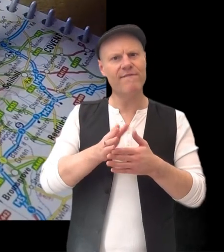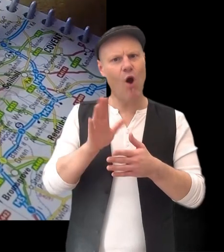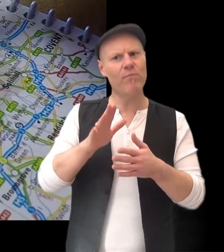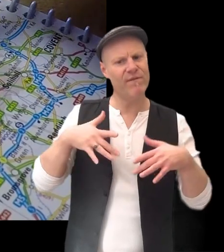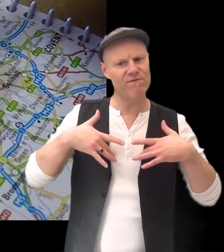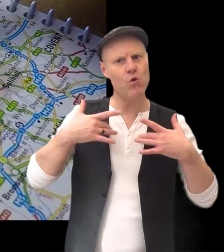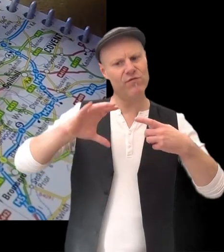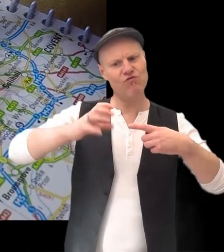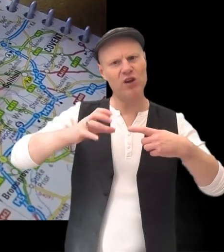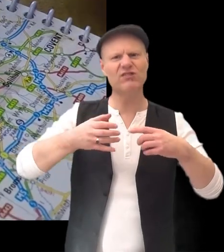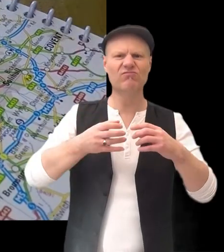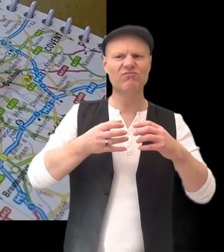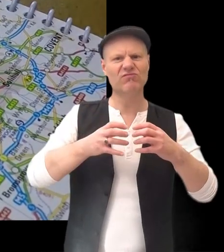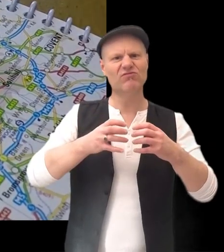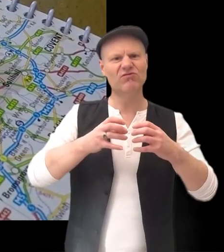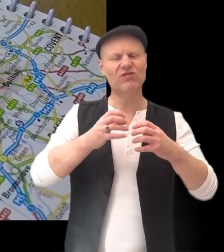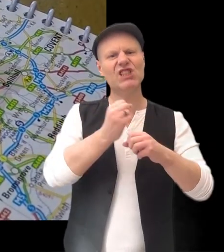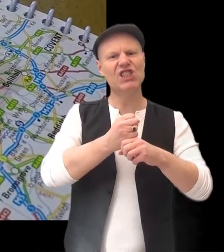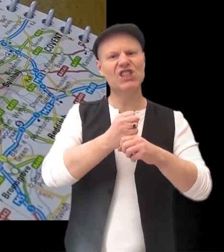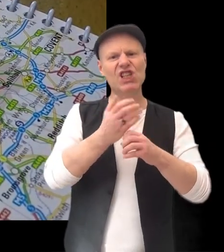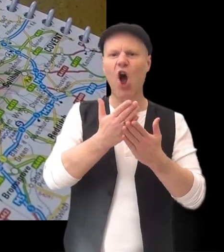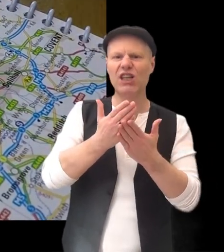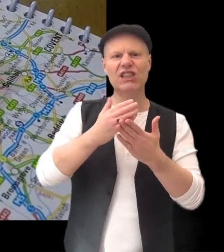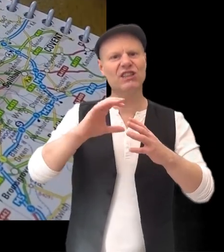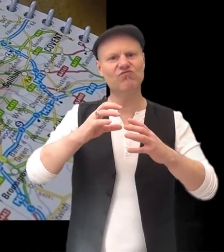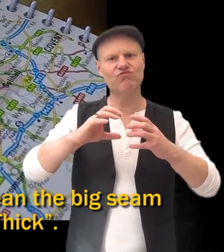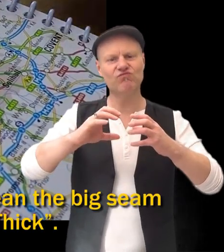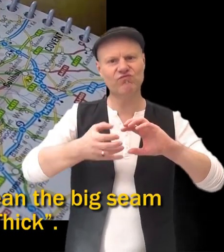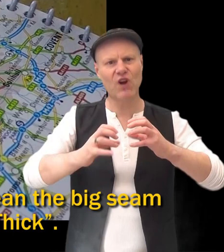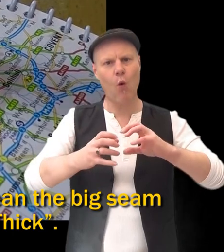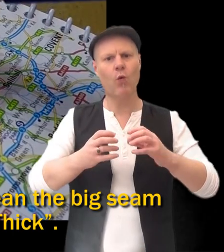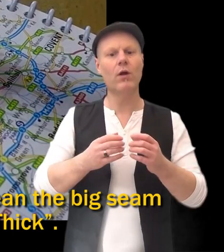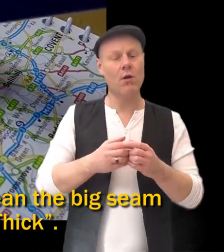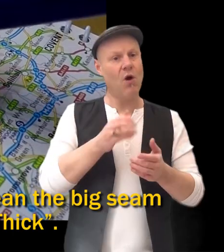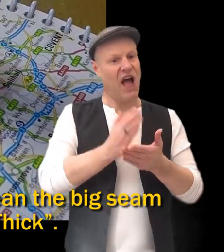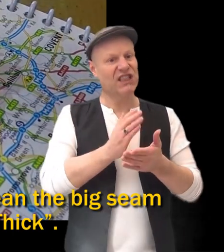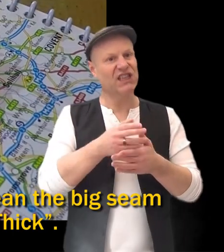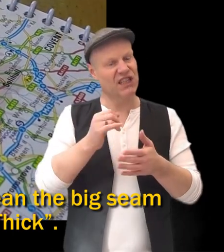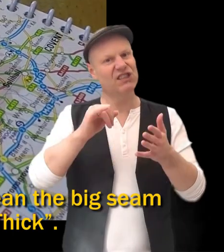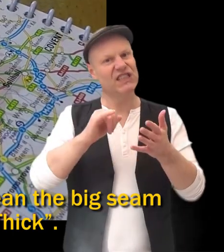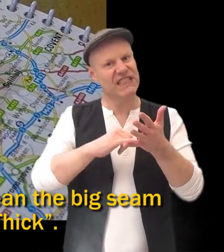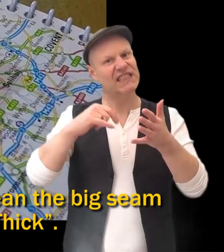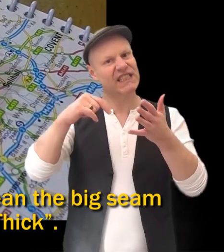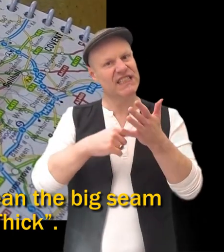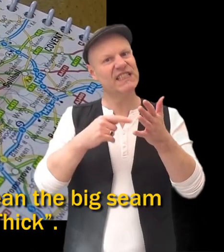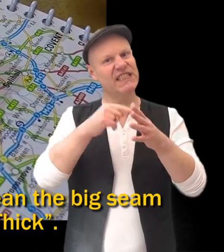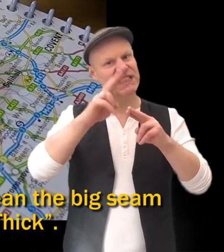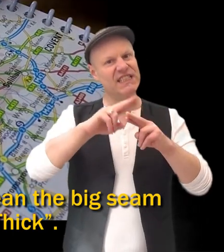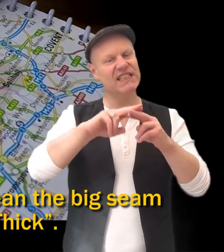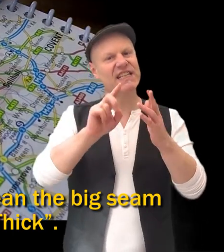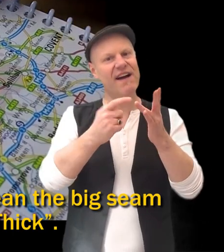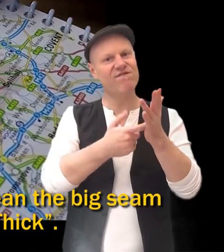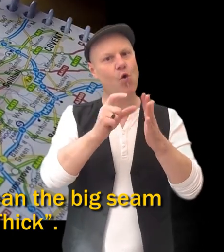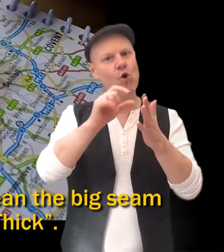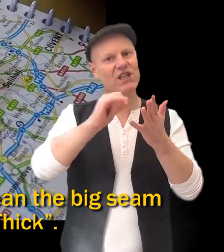kind of geology. Rock and coal and stuff. Yeah, well, I mean, the big scene was the Staffordshire